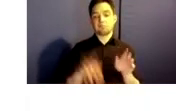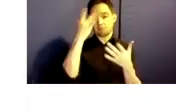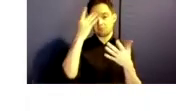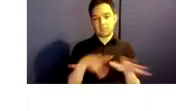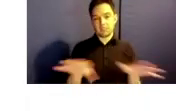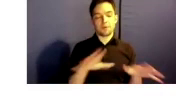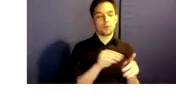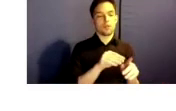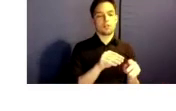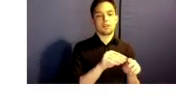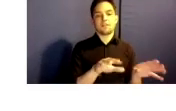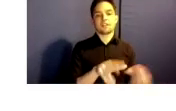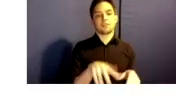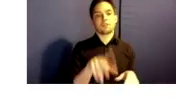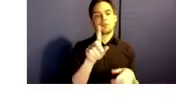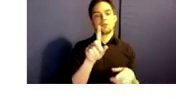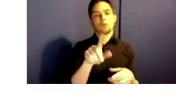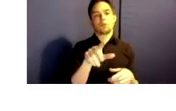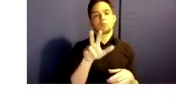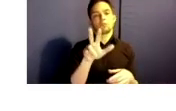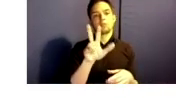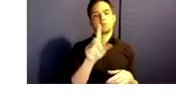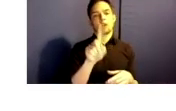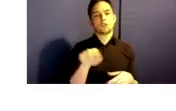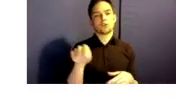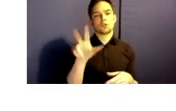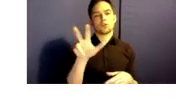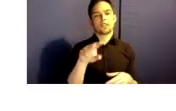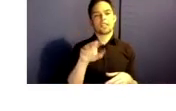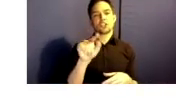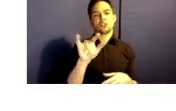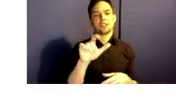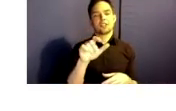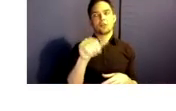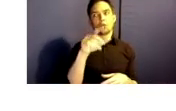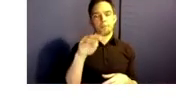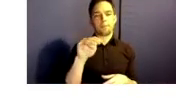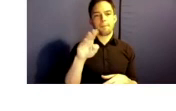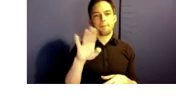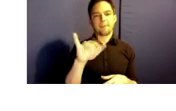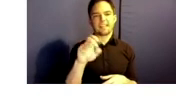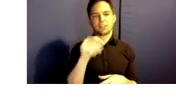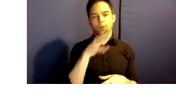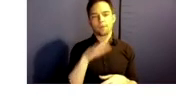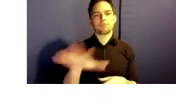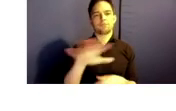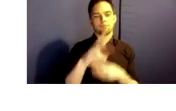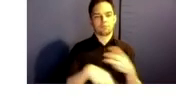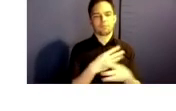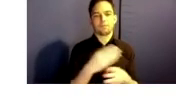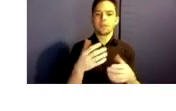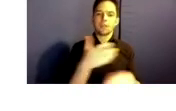3 women globally, and find its root in patriarchal norms, the imbalance of power, and gender